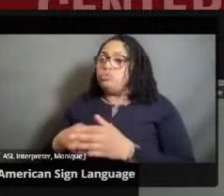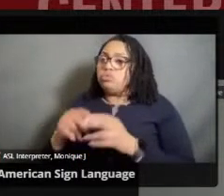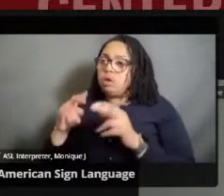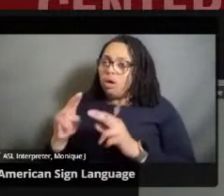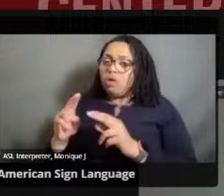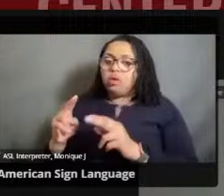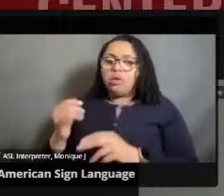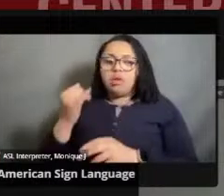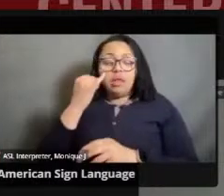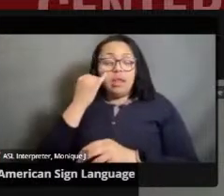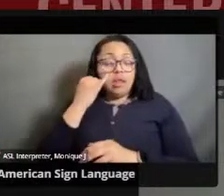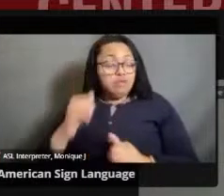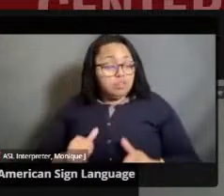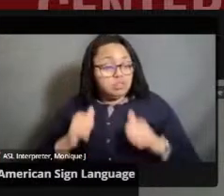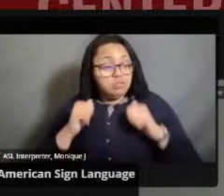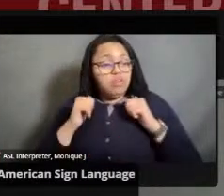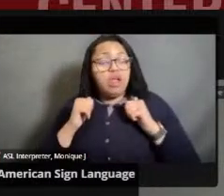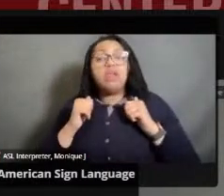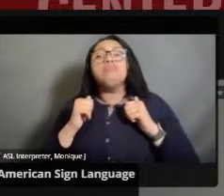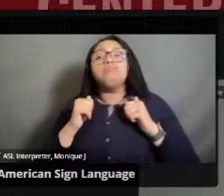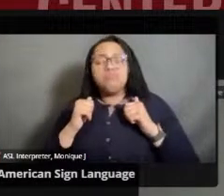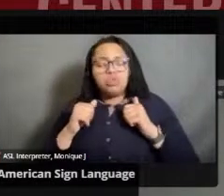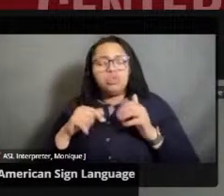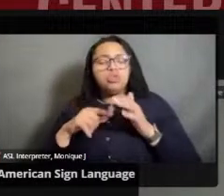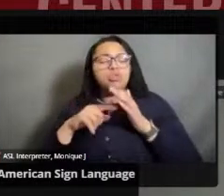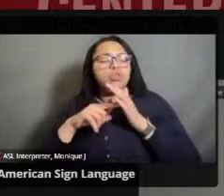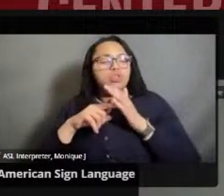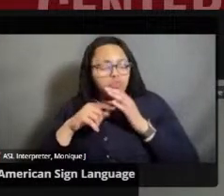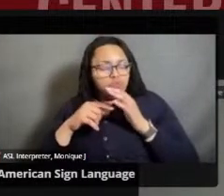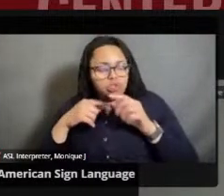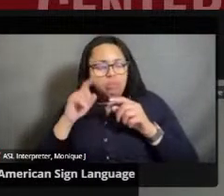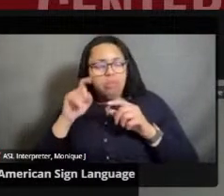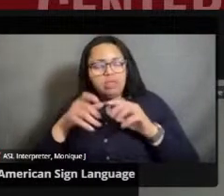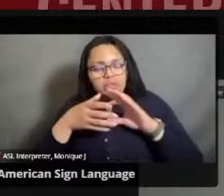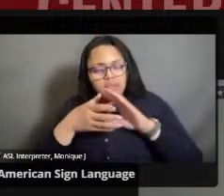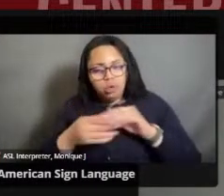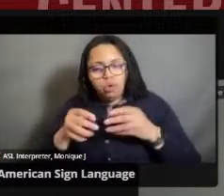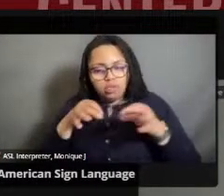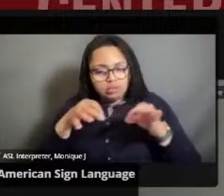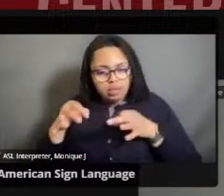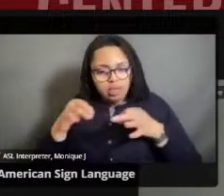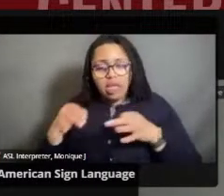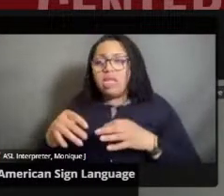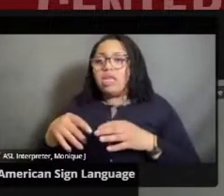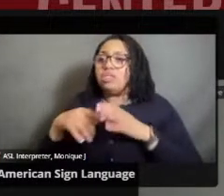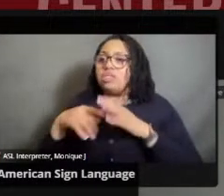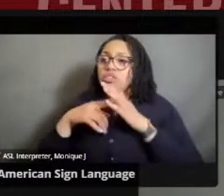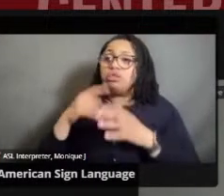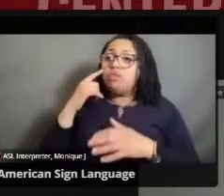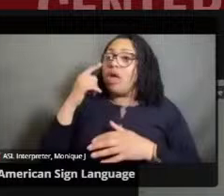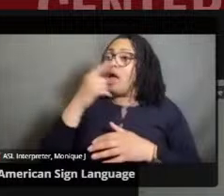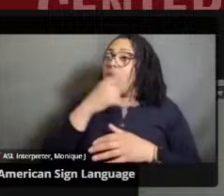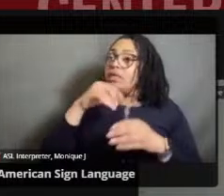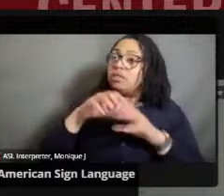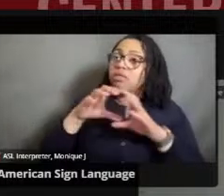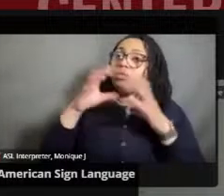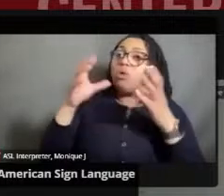let us tell the tale and bring our story before the eyes of the entire world. Between the two, we have our